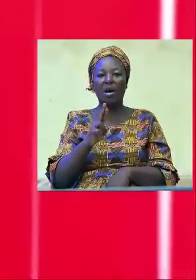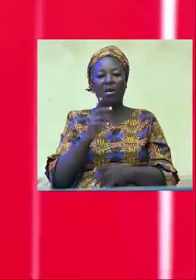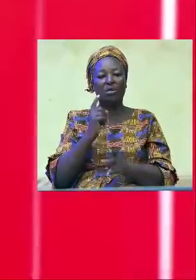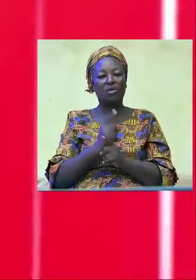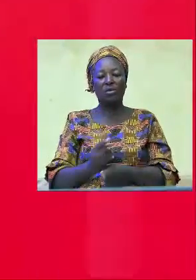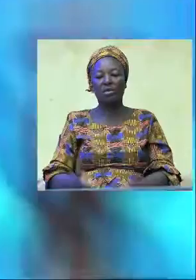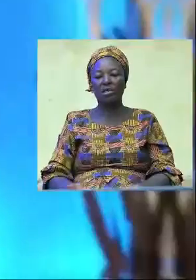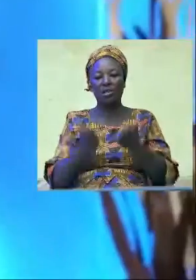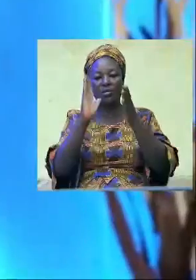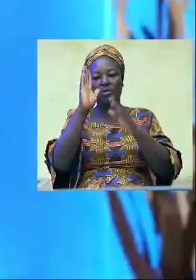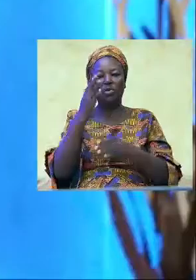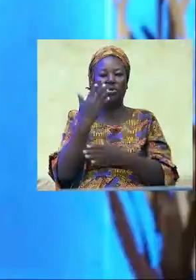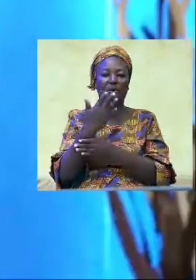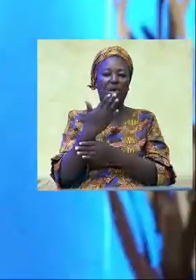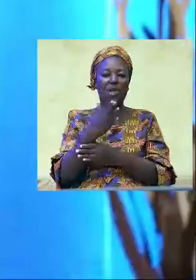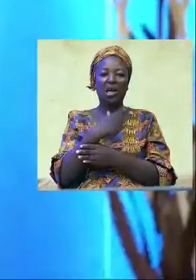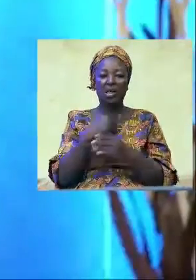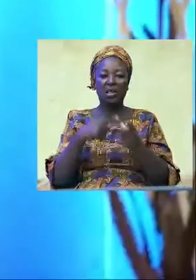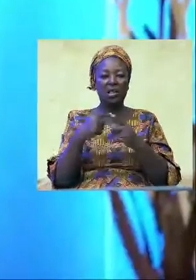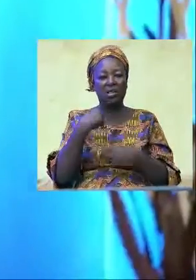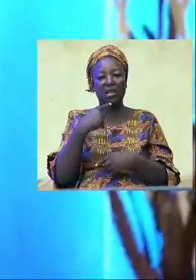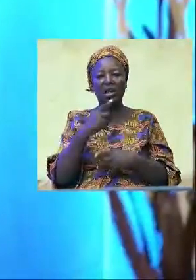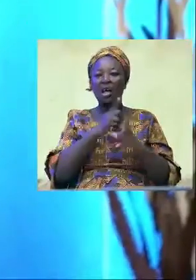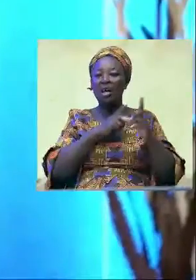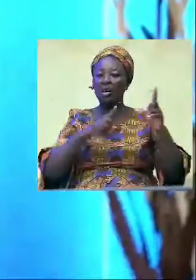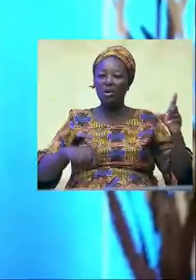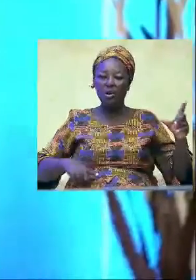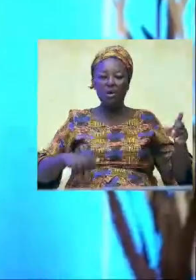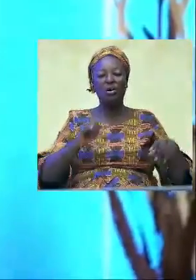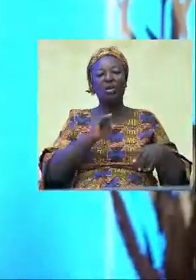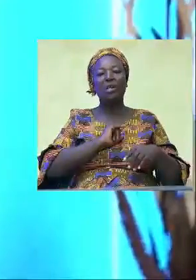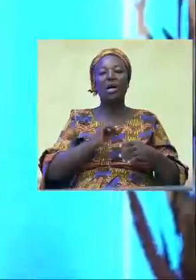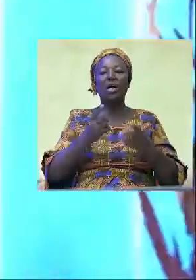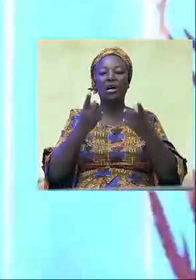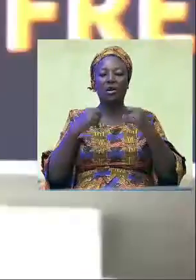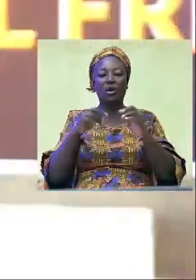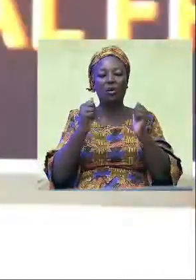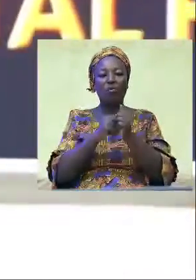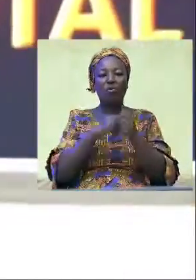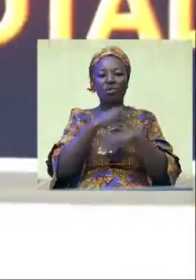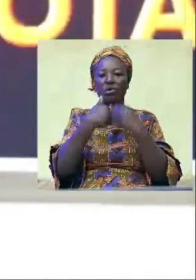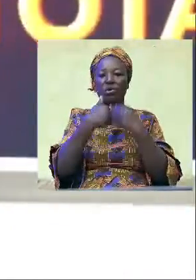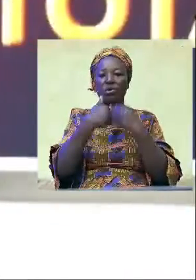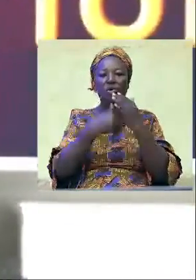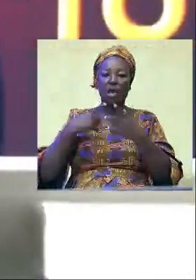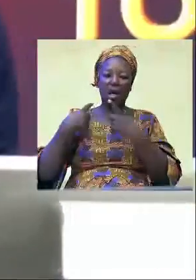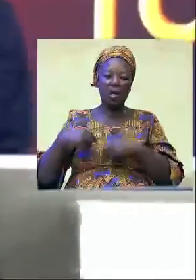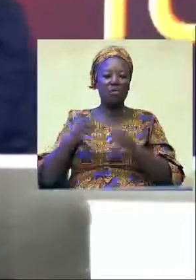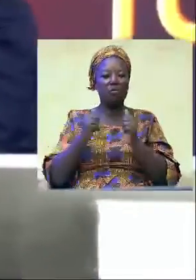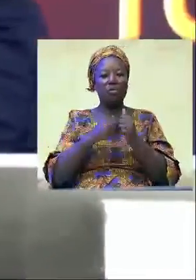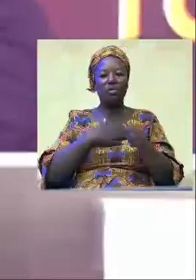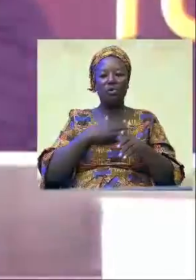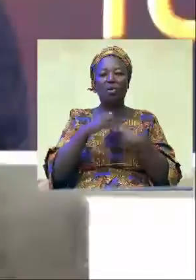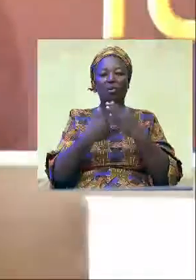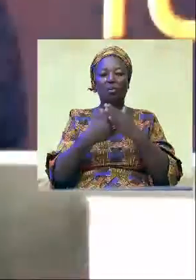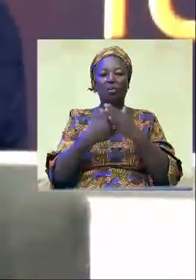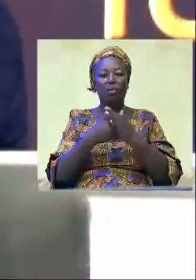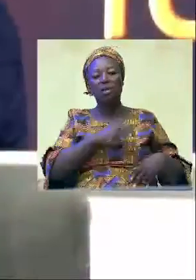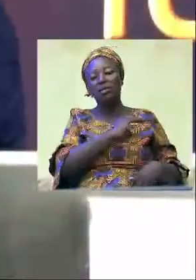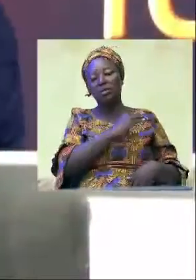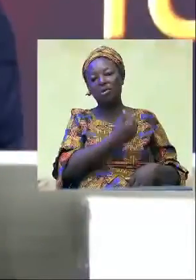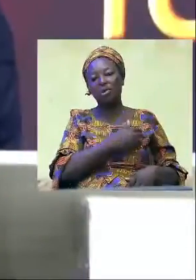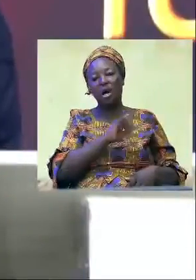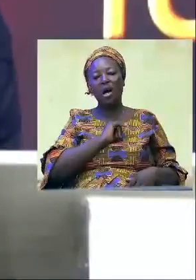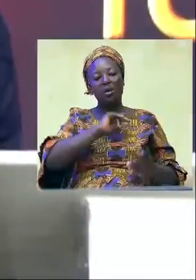moment. Anywhere you are, raise up that hand to say, Lord, I come with all